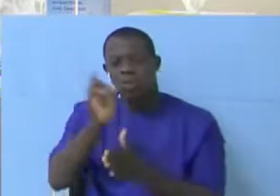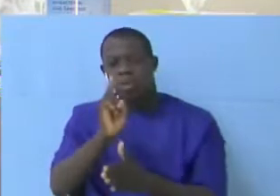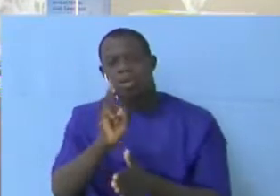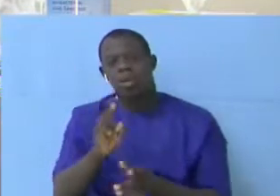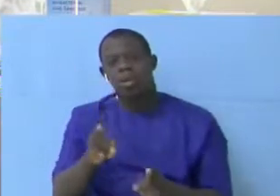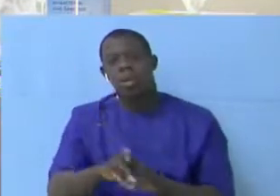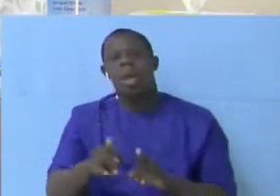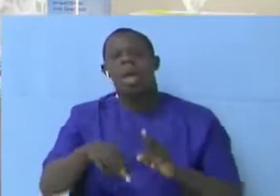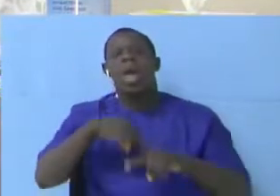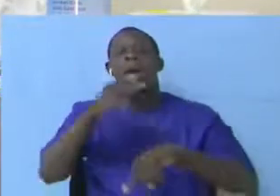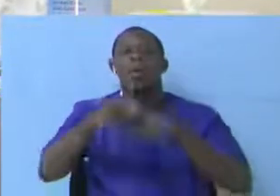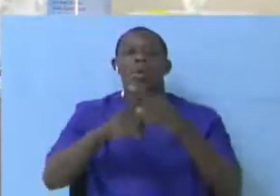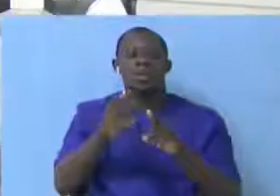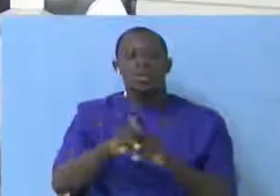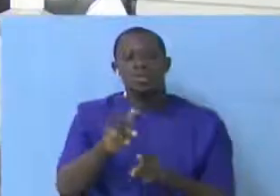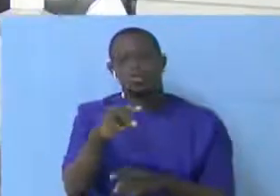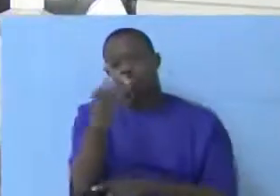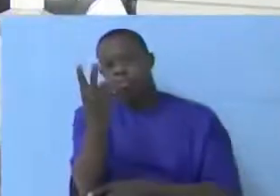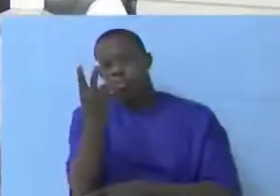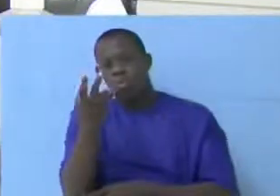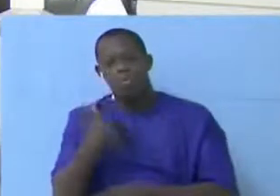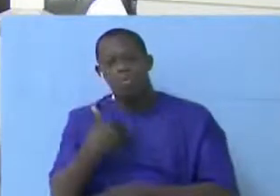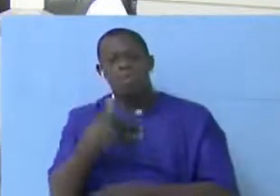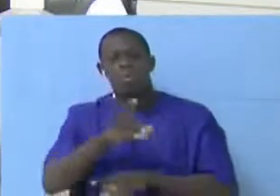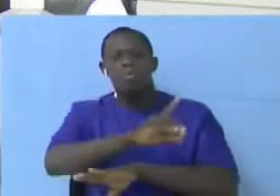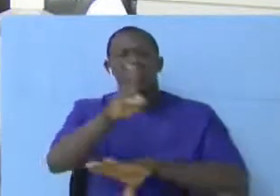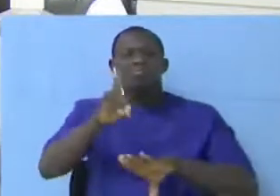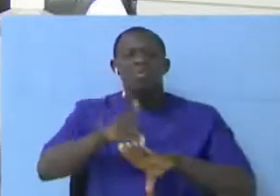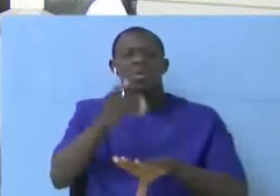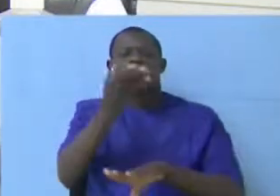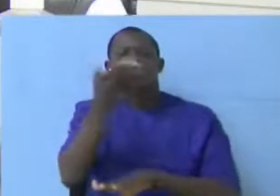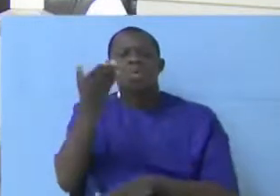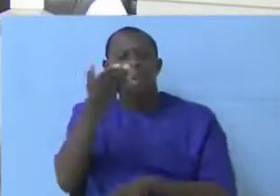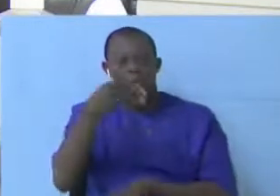The whereabouts of these two guys.